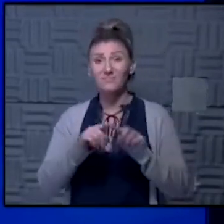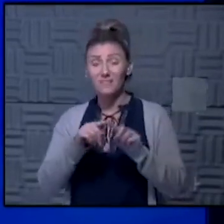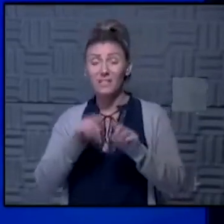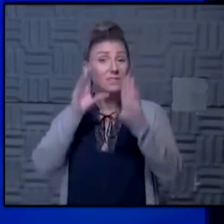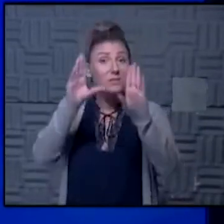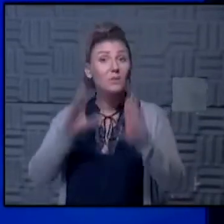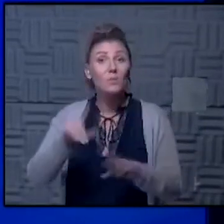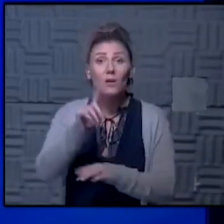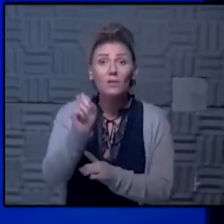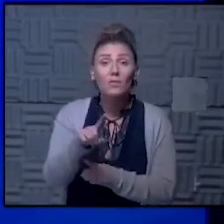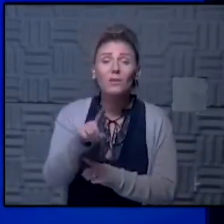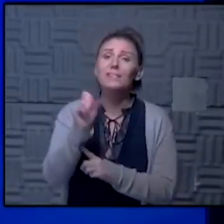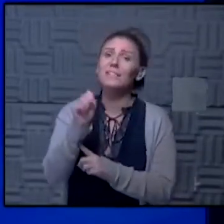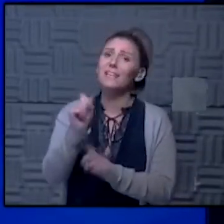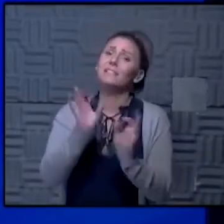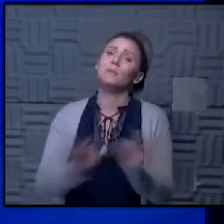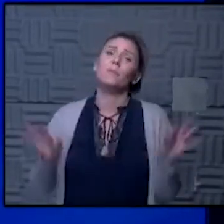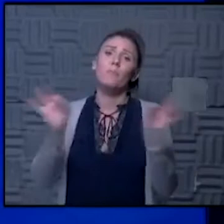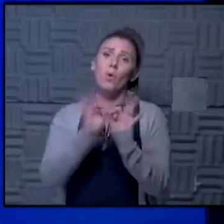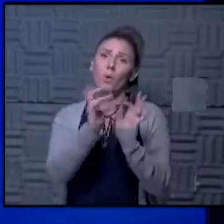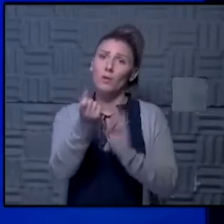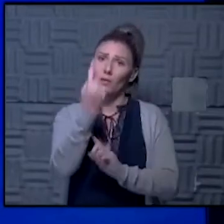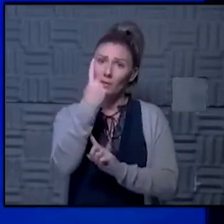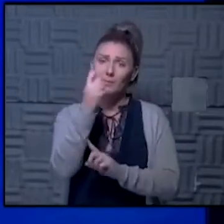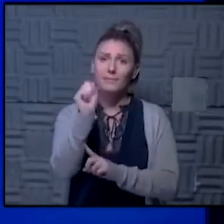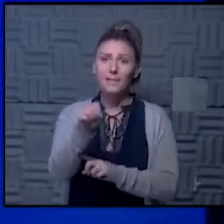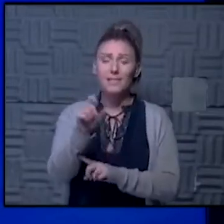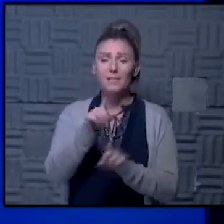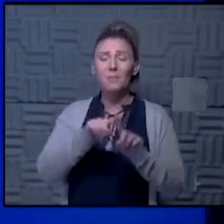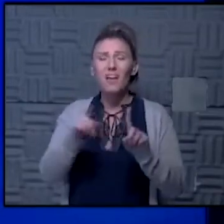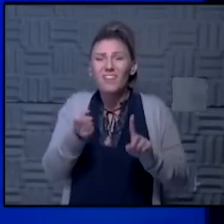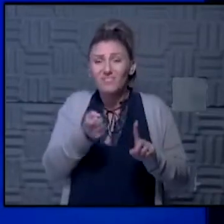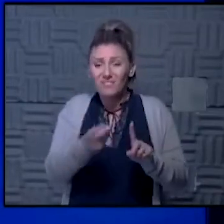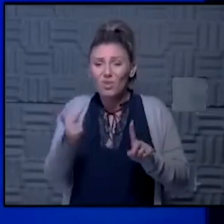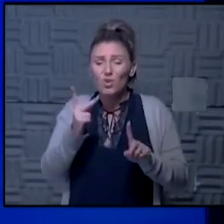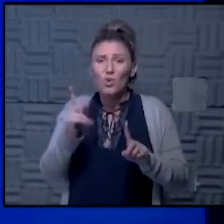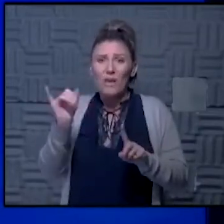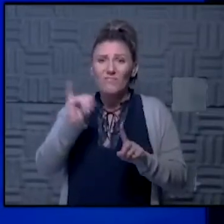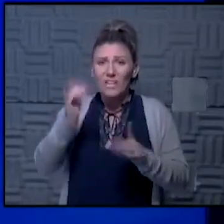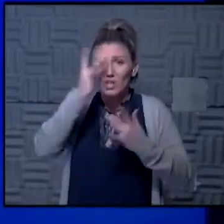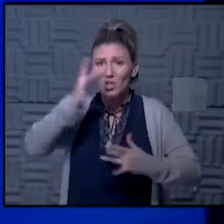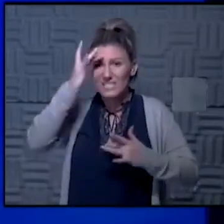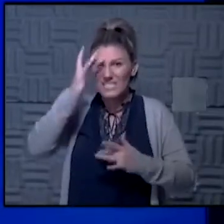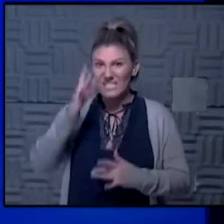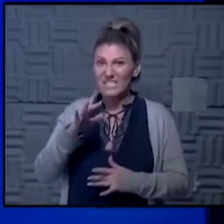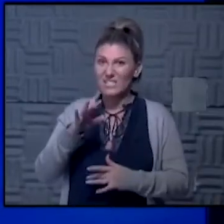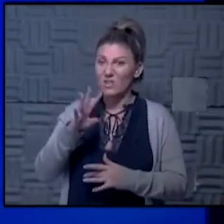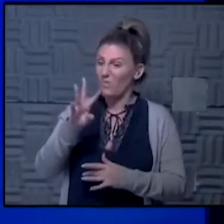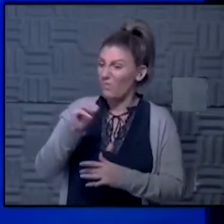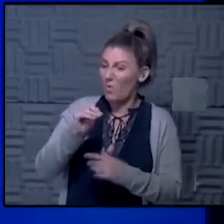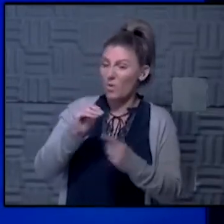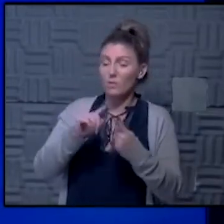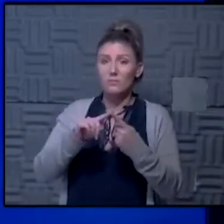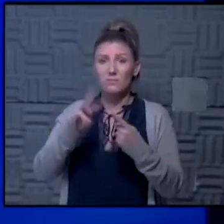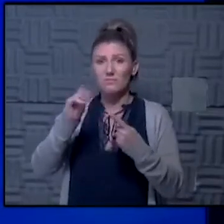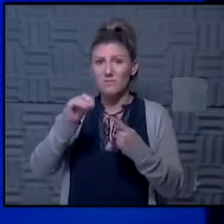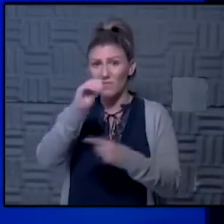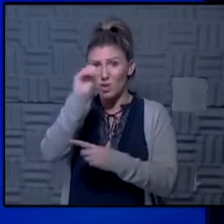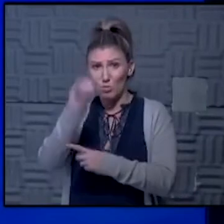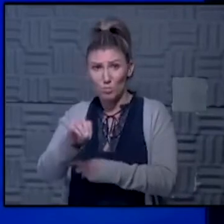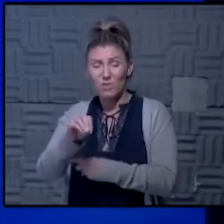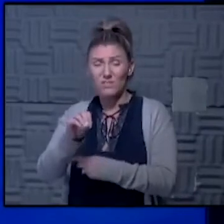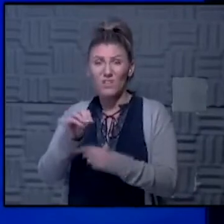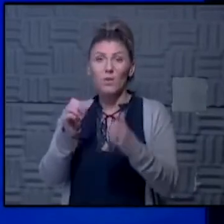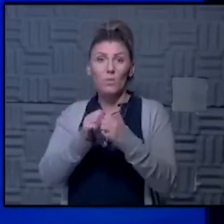a great question. It's, I think, important to understand, but very few infectious diseases are 40 or 50 or 60% of those that have